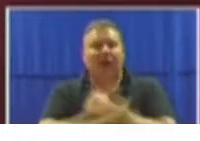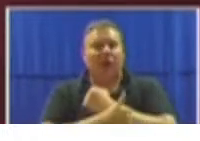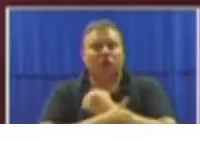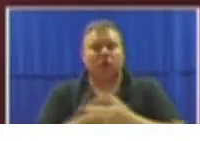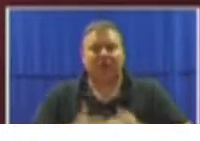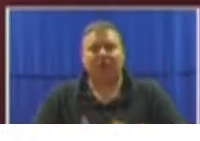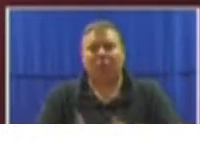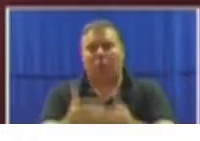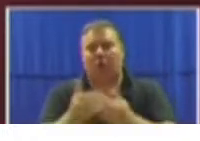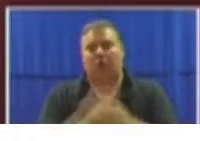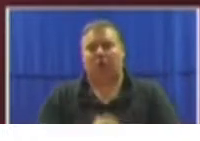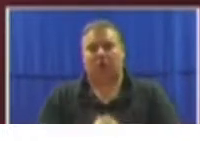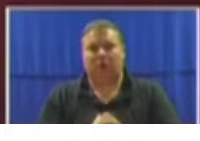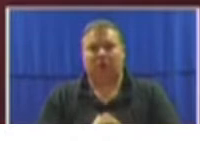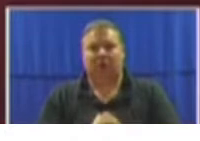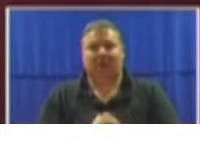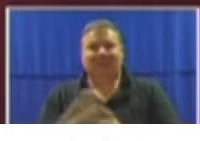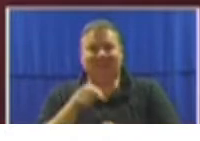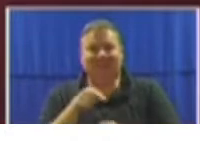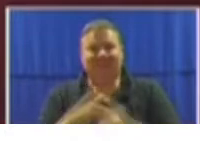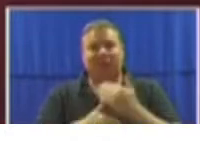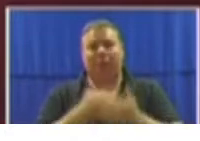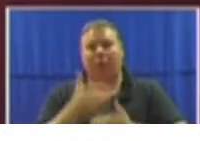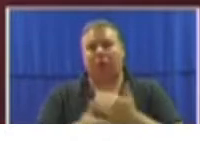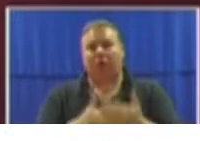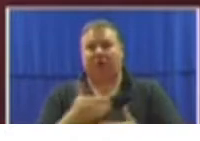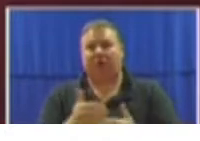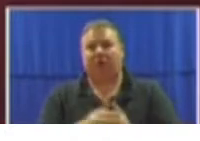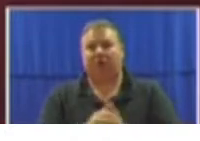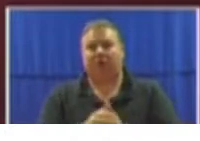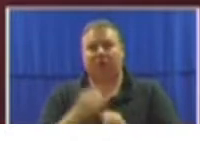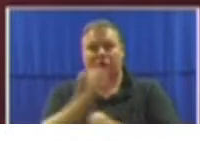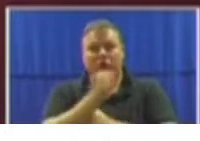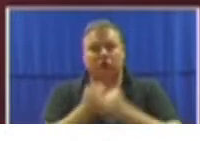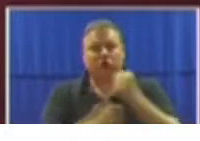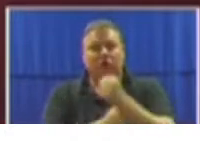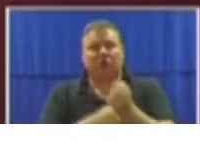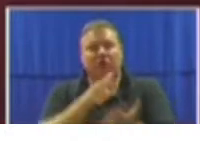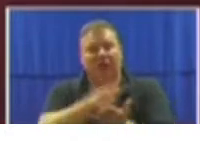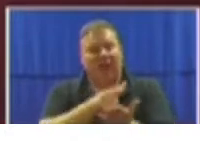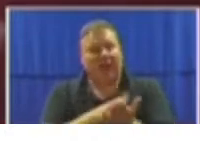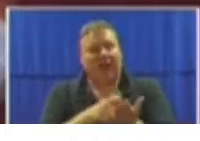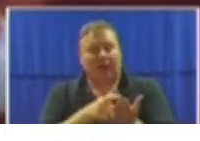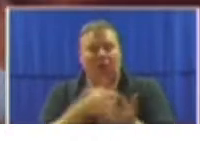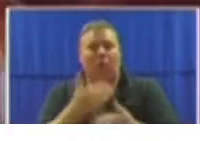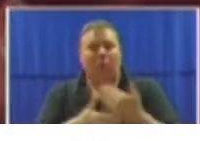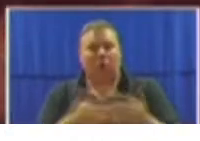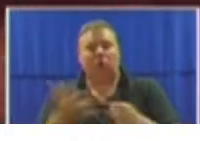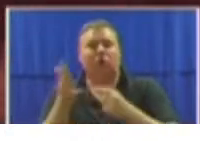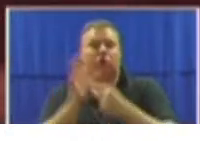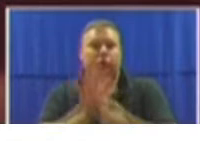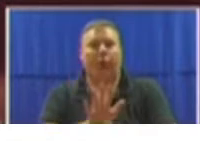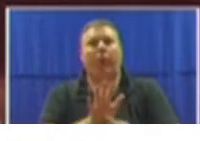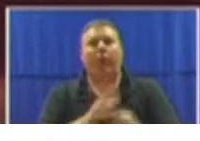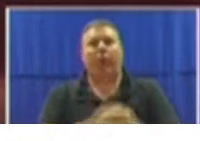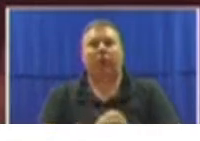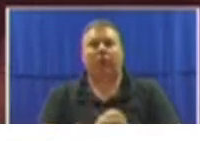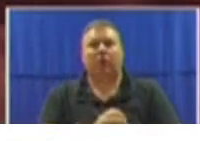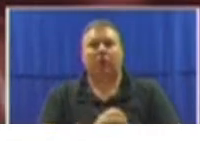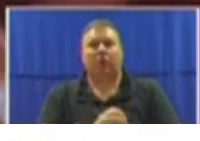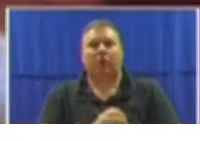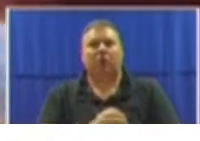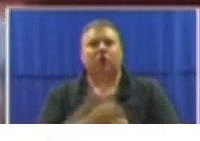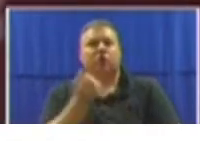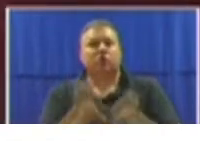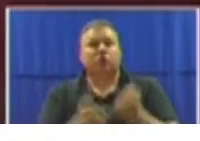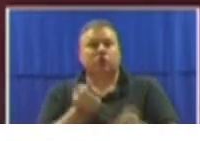process was underpinned by a structured legal process where the administration of justice